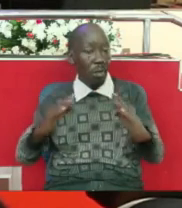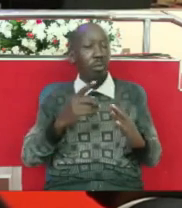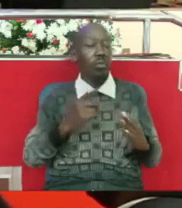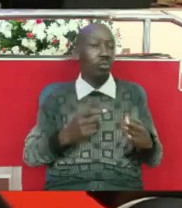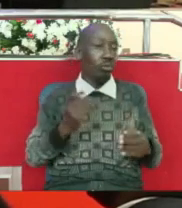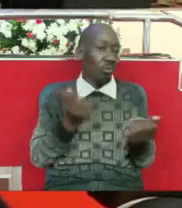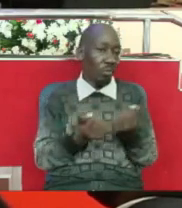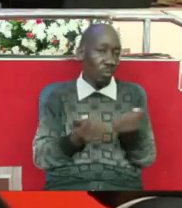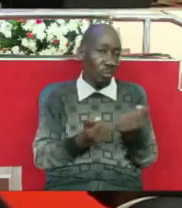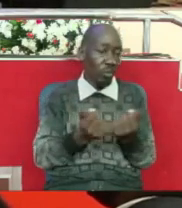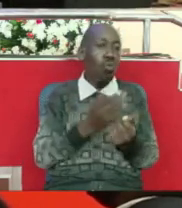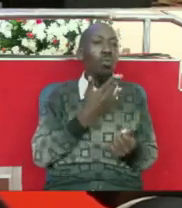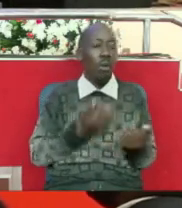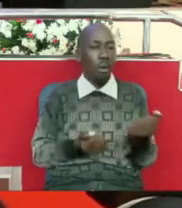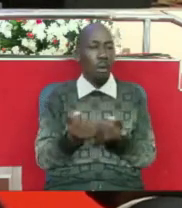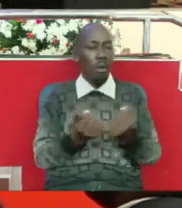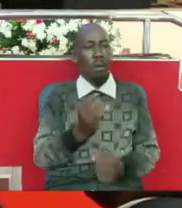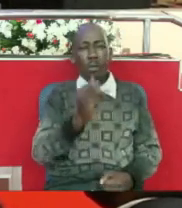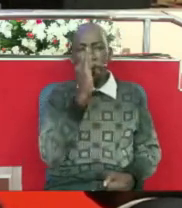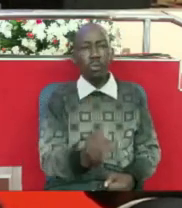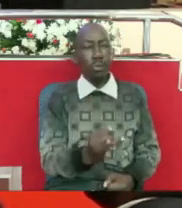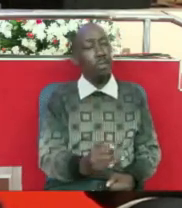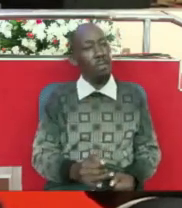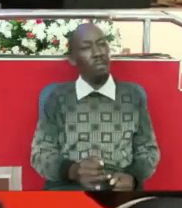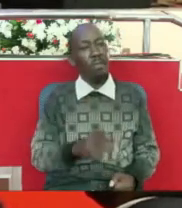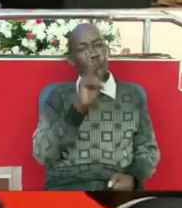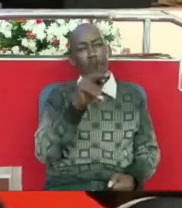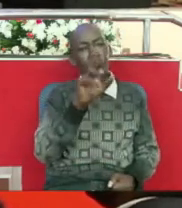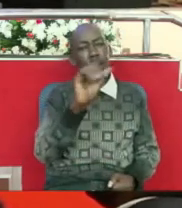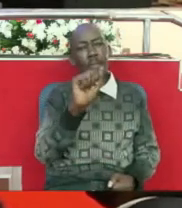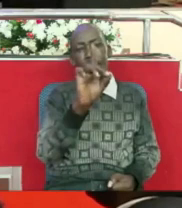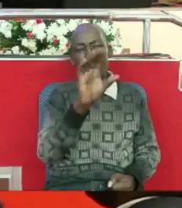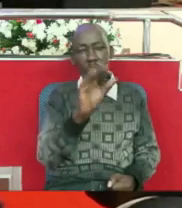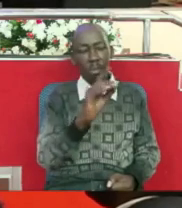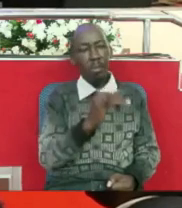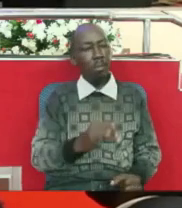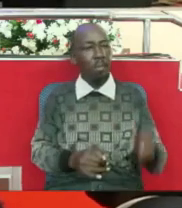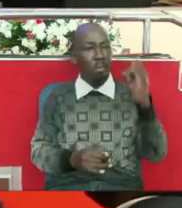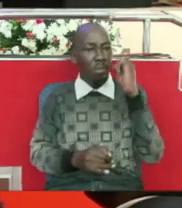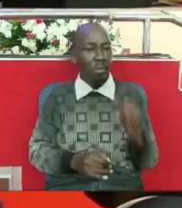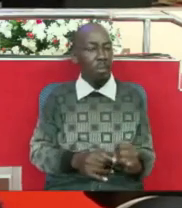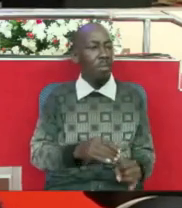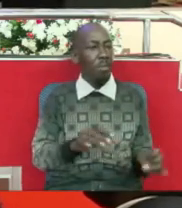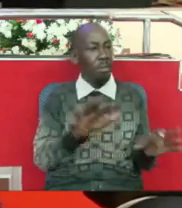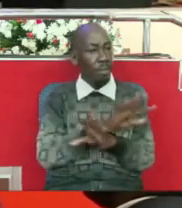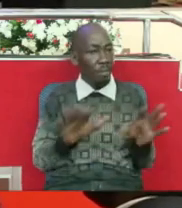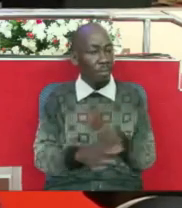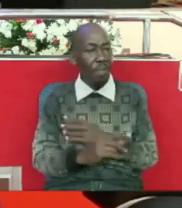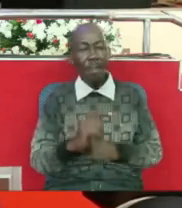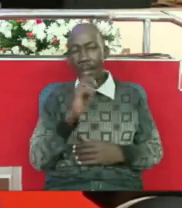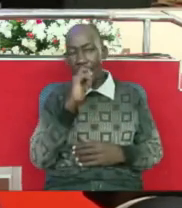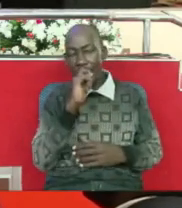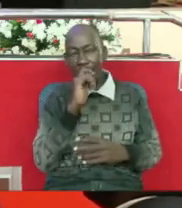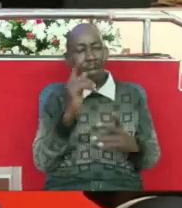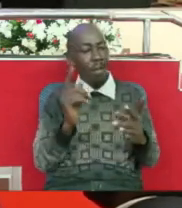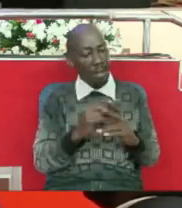And you want a brand new Prado. Unataka Prado mpya. And you want it with all the bells and whistles. Na unataka